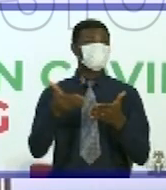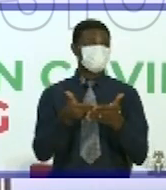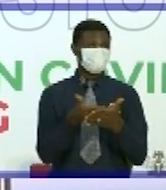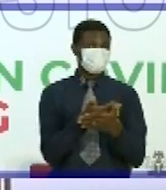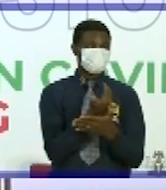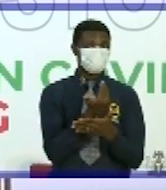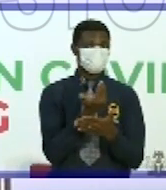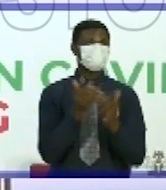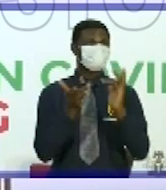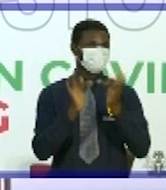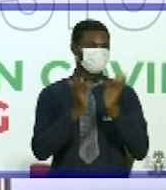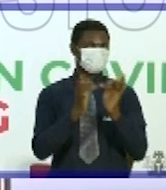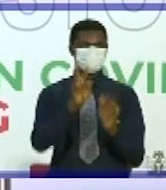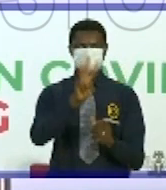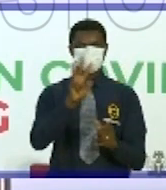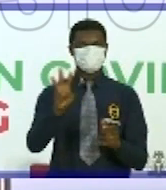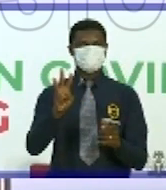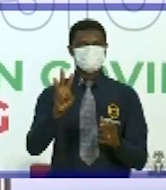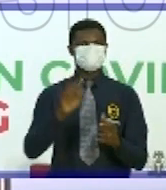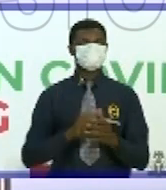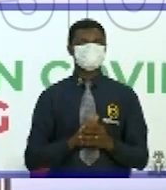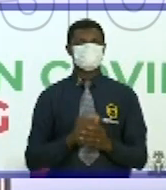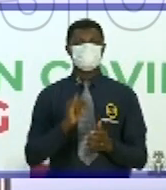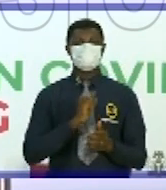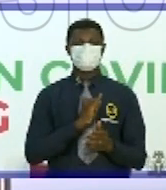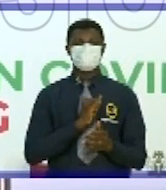ministry as a pilot. And I